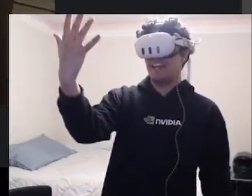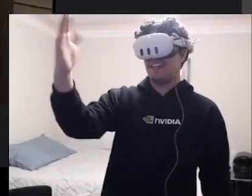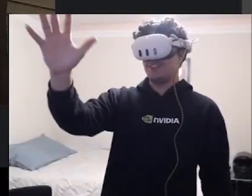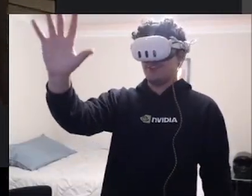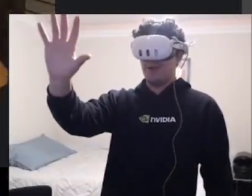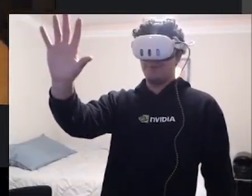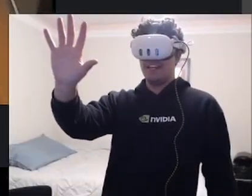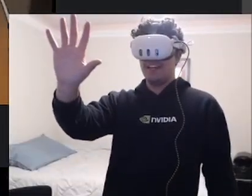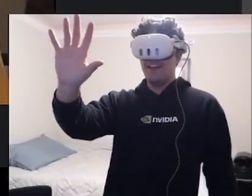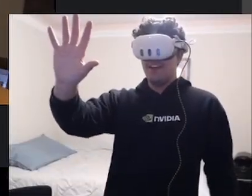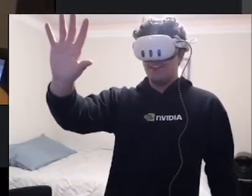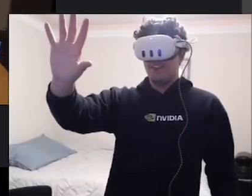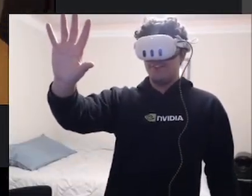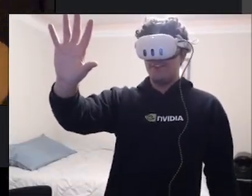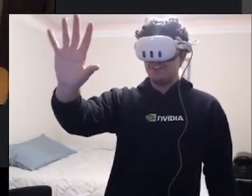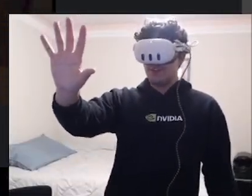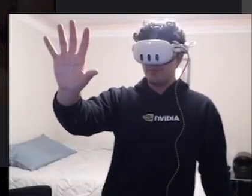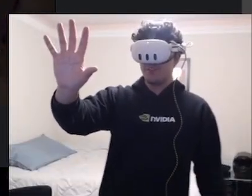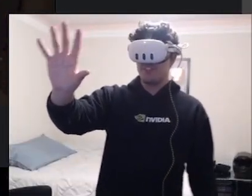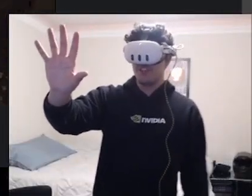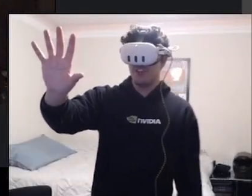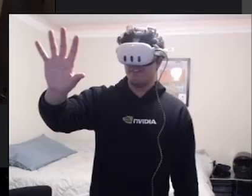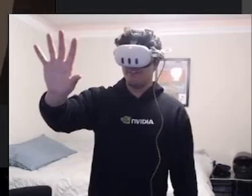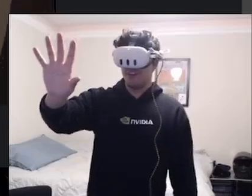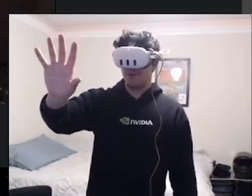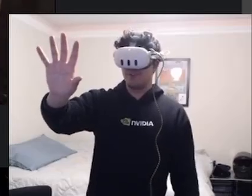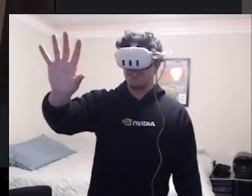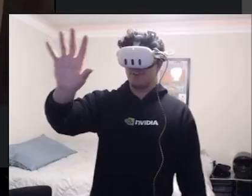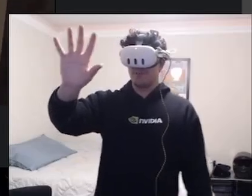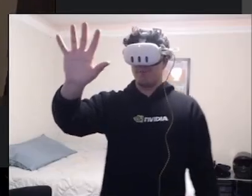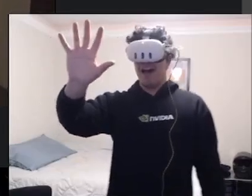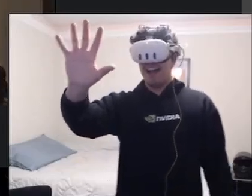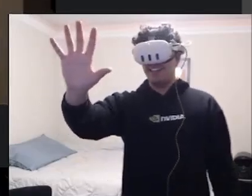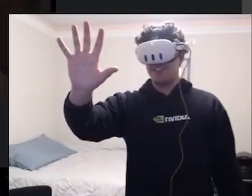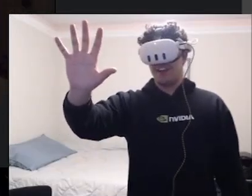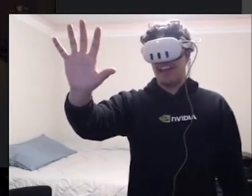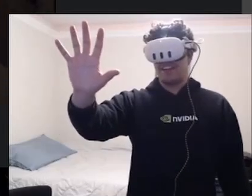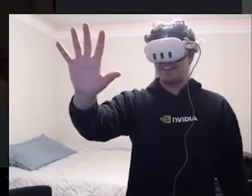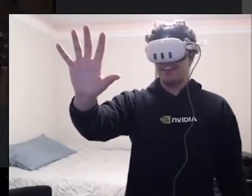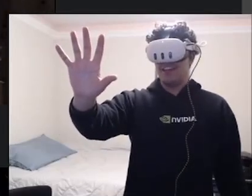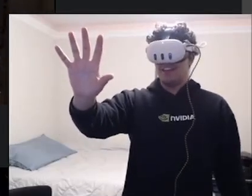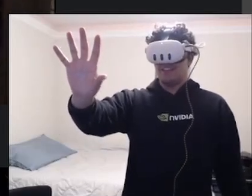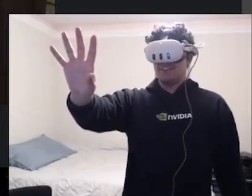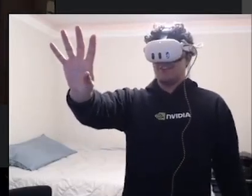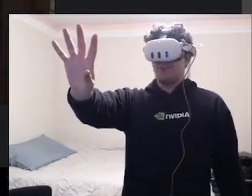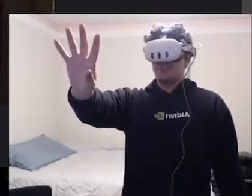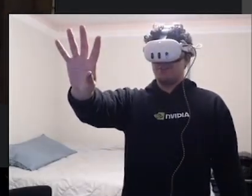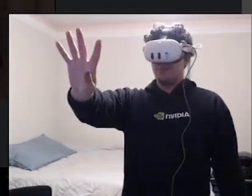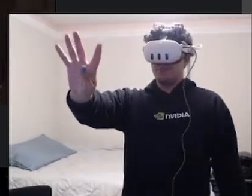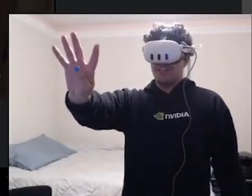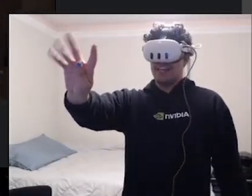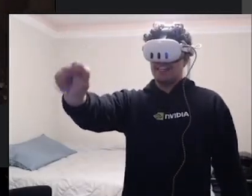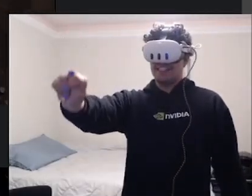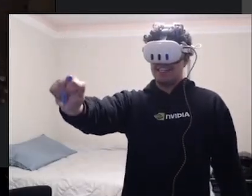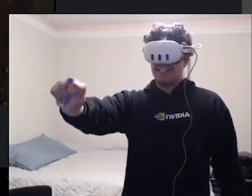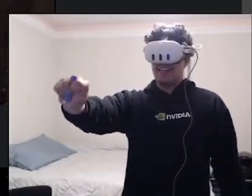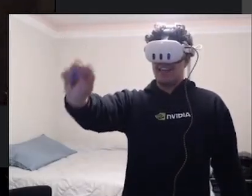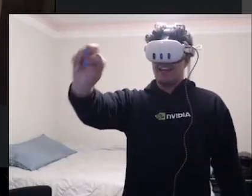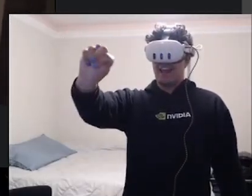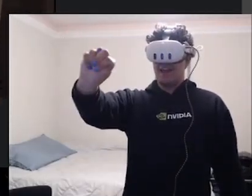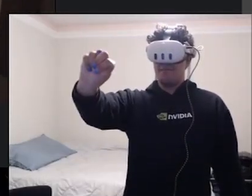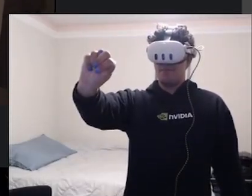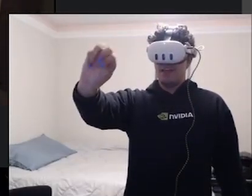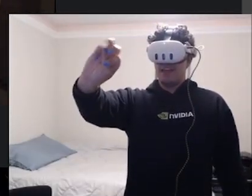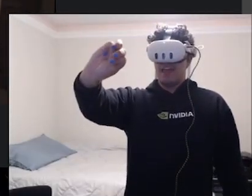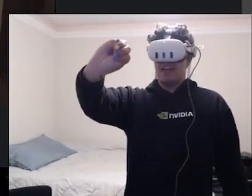terrible at extrapolating the physical position of a finger once it goes behind your hand. So symbols like T